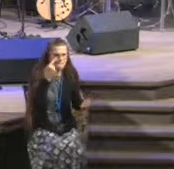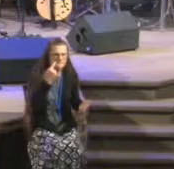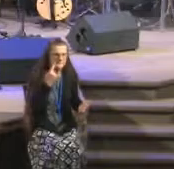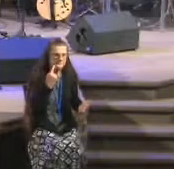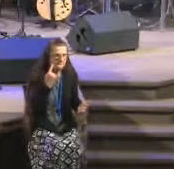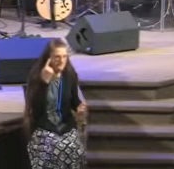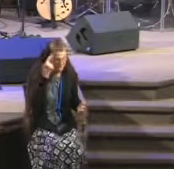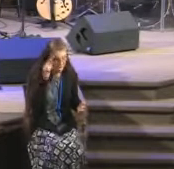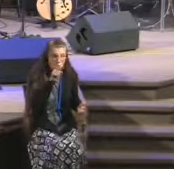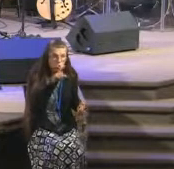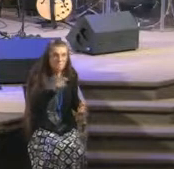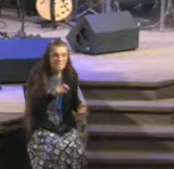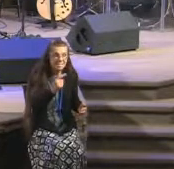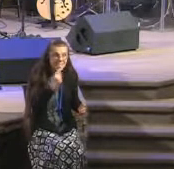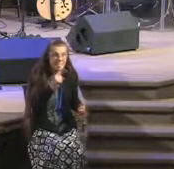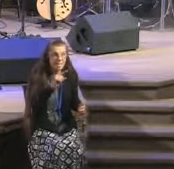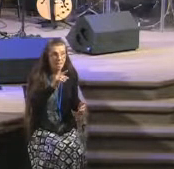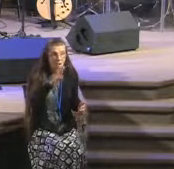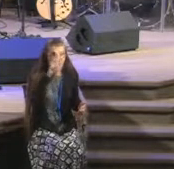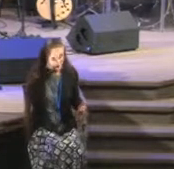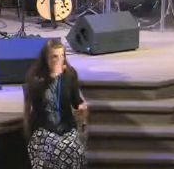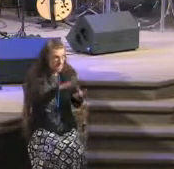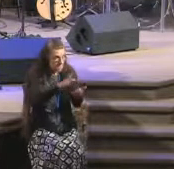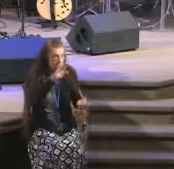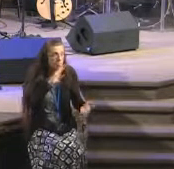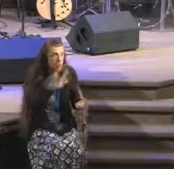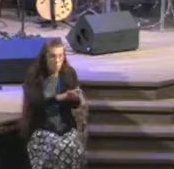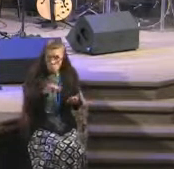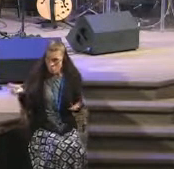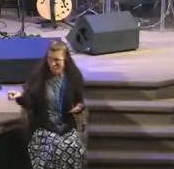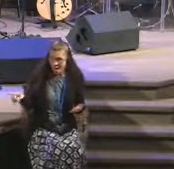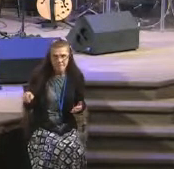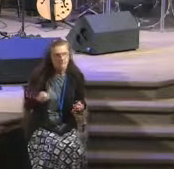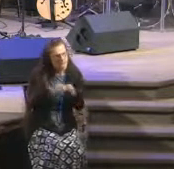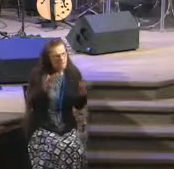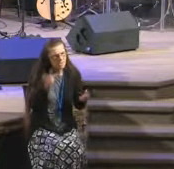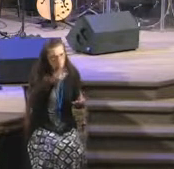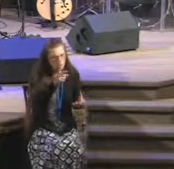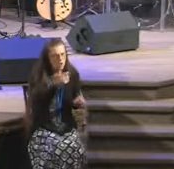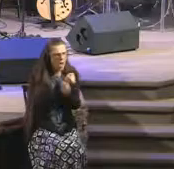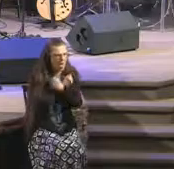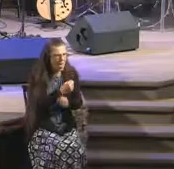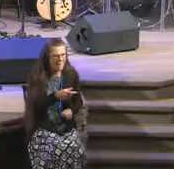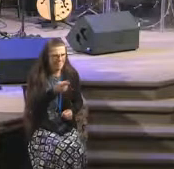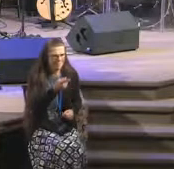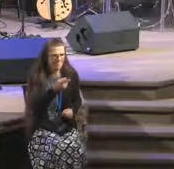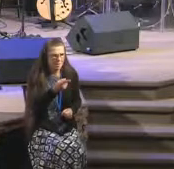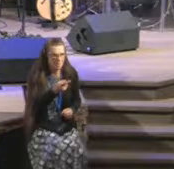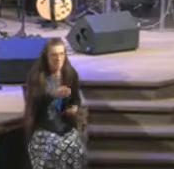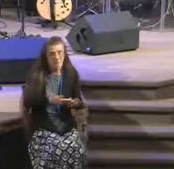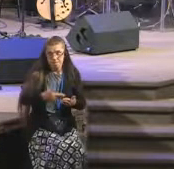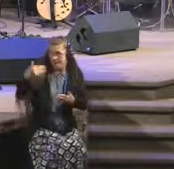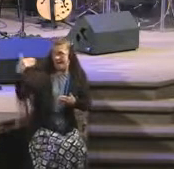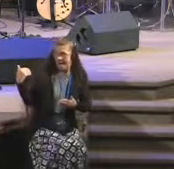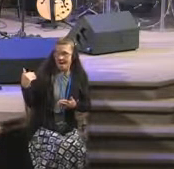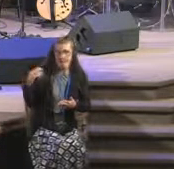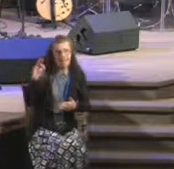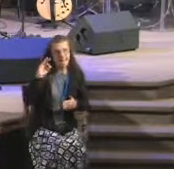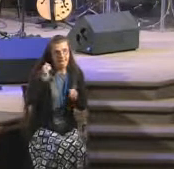their spouses how much you appreciate them. Because behind every successful